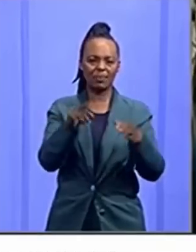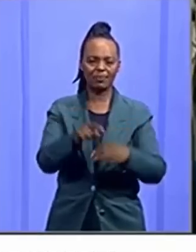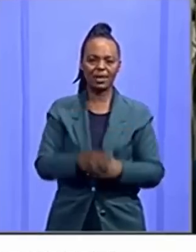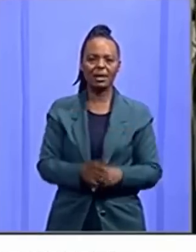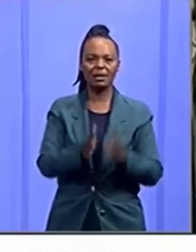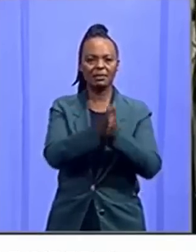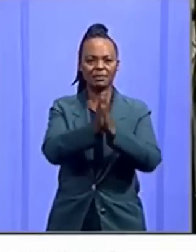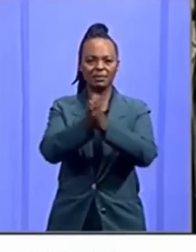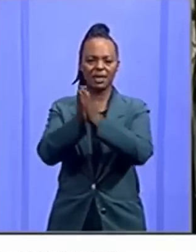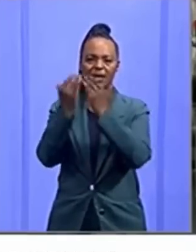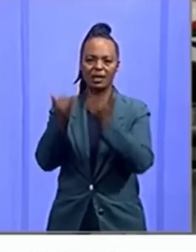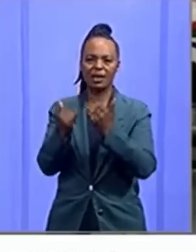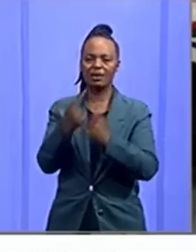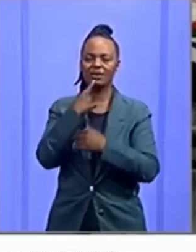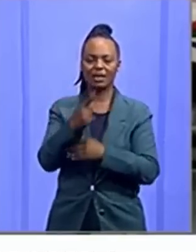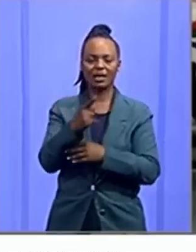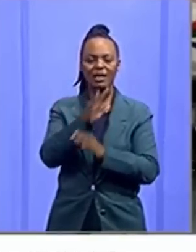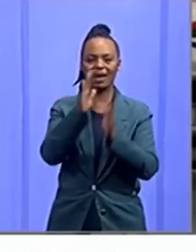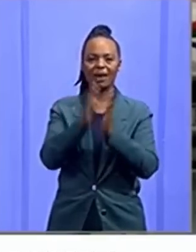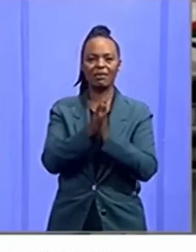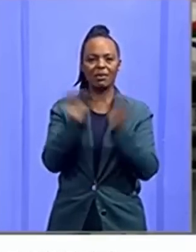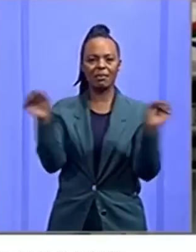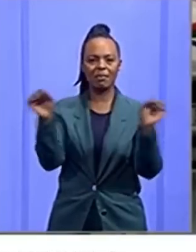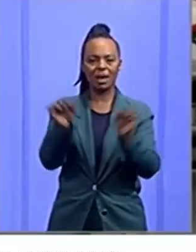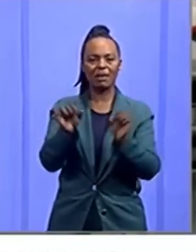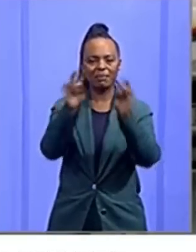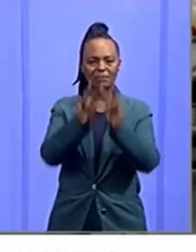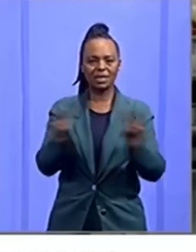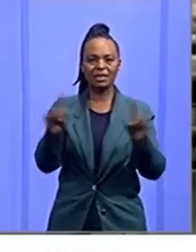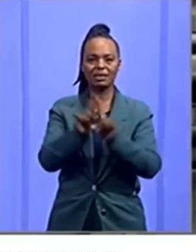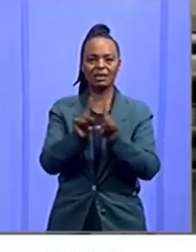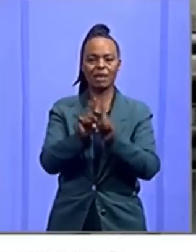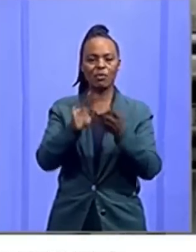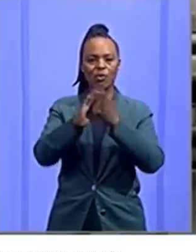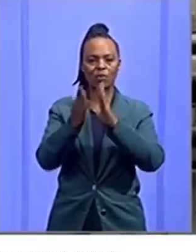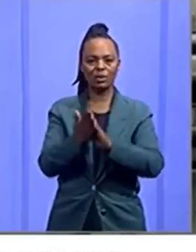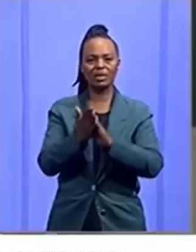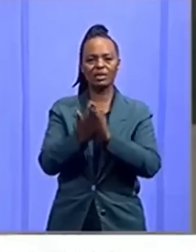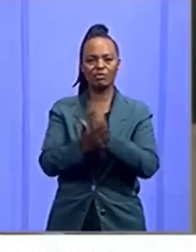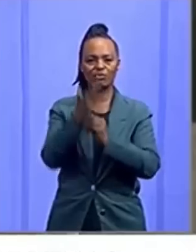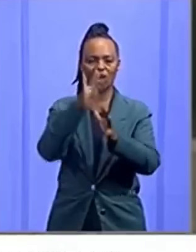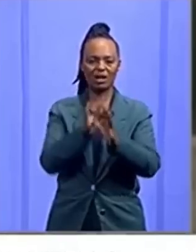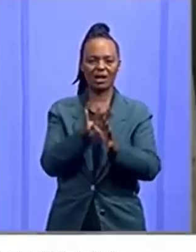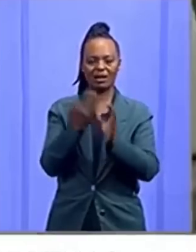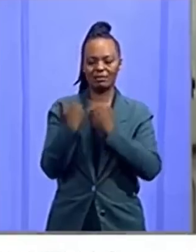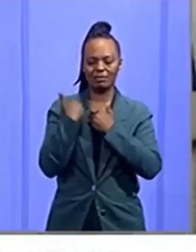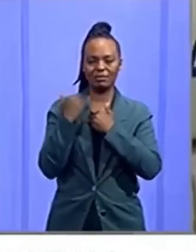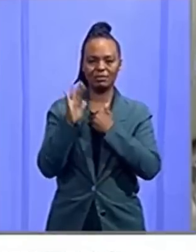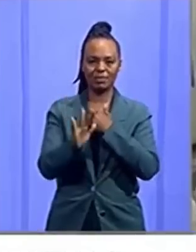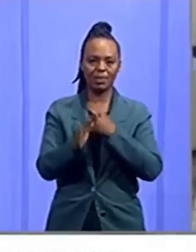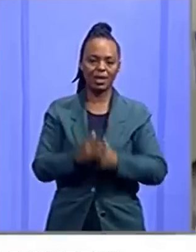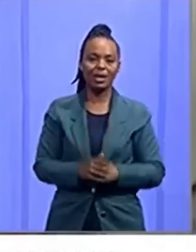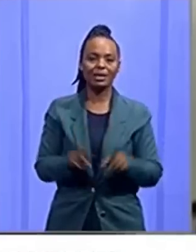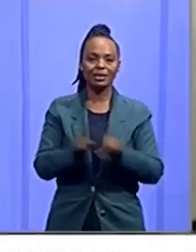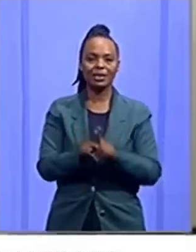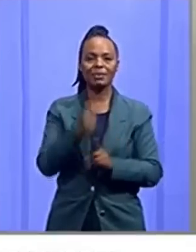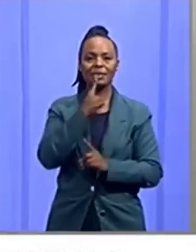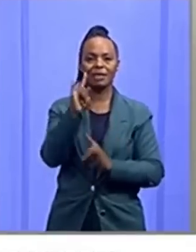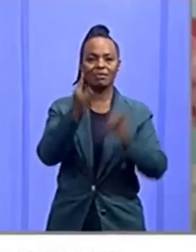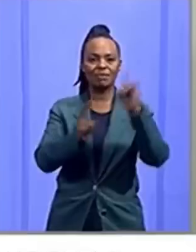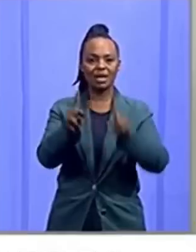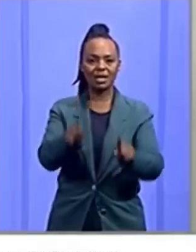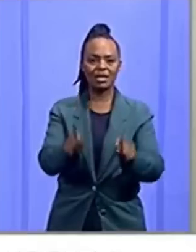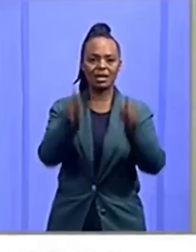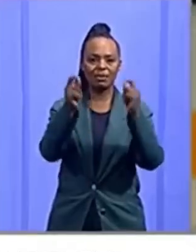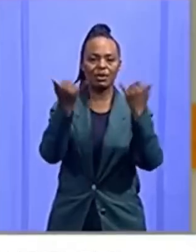otlhe a molao go lolamisa seemo le go netefatsa fa baagi ba babalesegile mo ditseleng. Gape e batla gore toropo ya Cape Town e